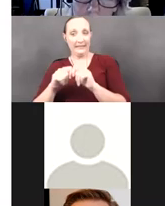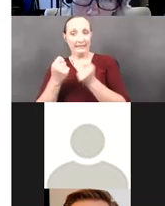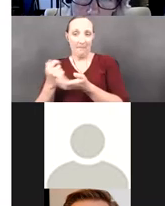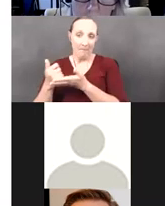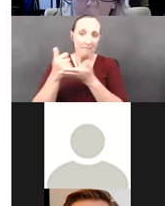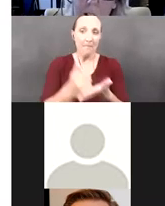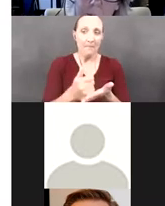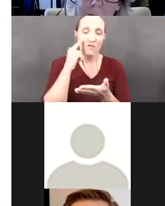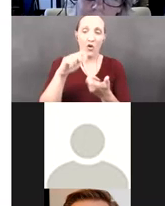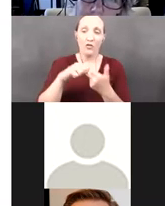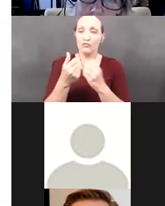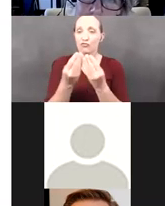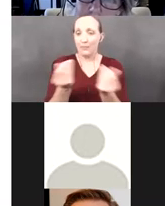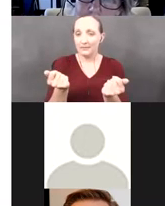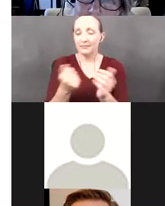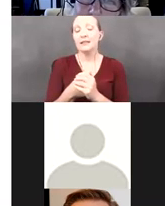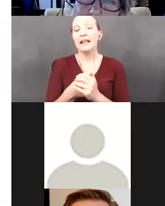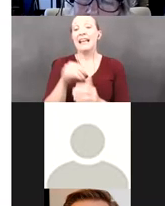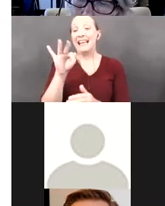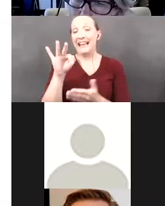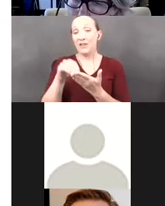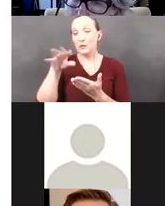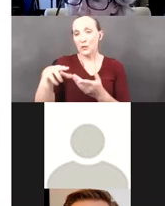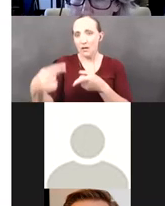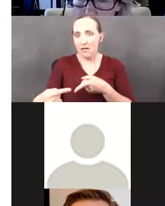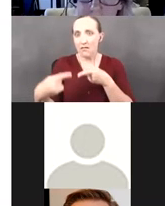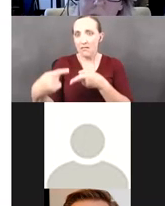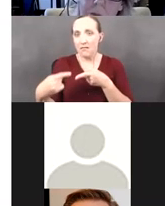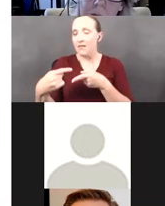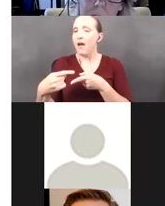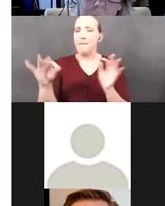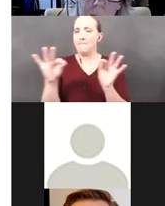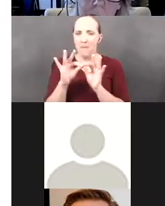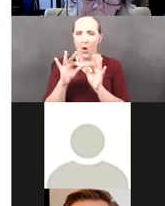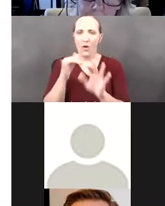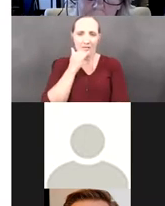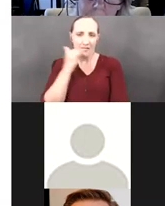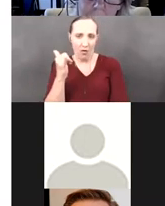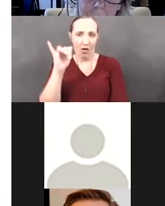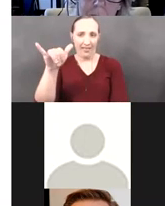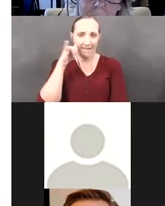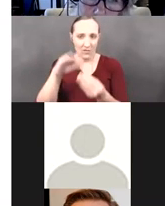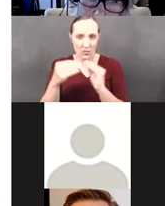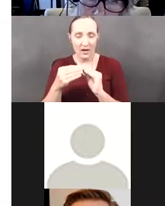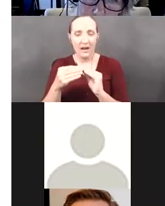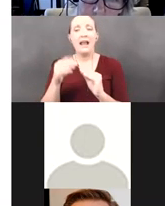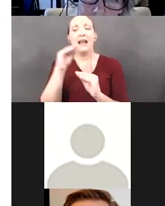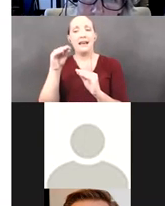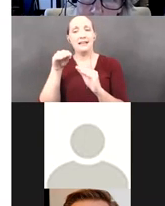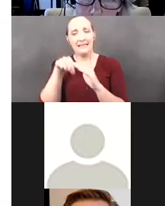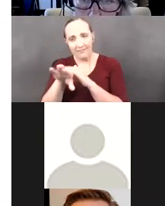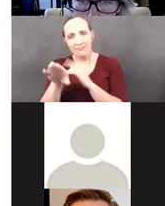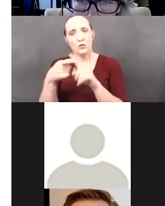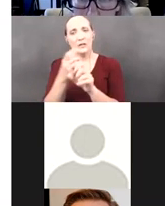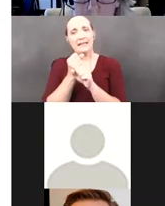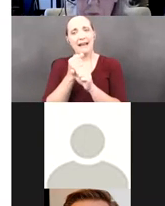solve. equipo So del if the señor student is Harwood having issues ha with podido that device, ayudarles. please have them Entonces, reach su out hijo to that support line, and they can está call in utilizando and el get the help